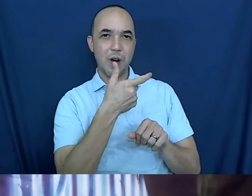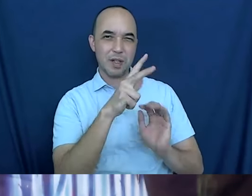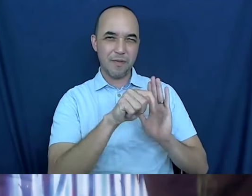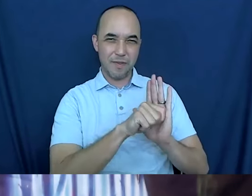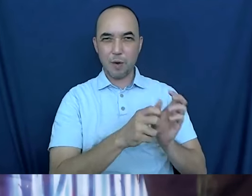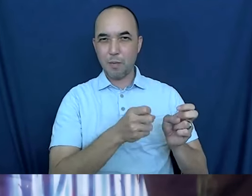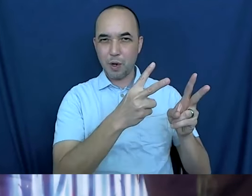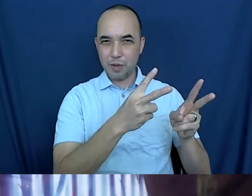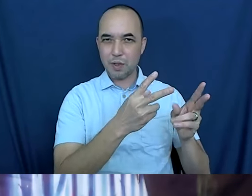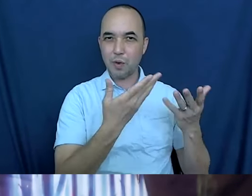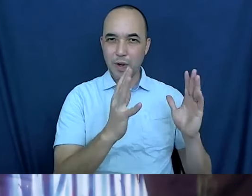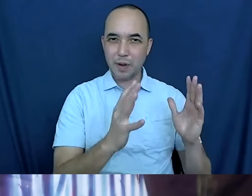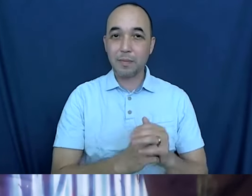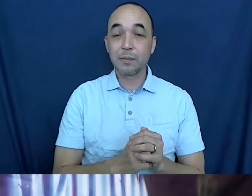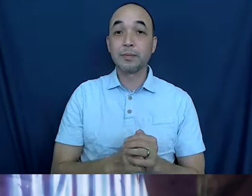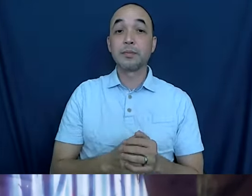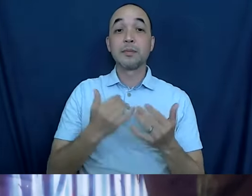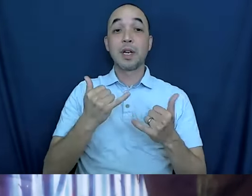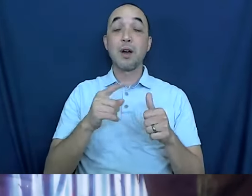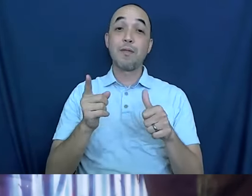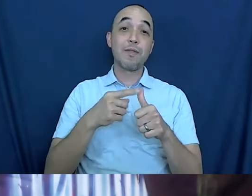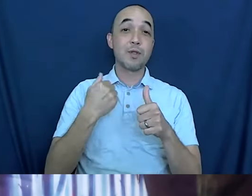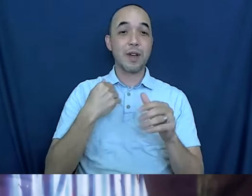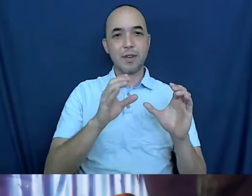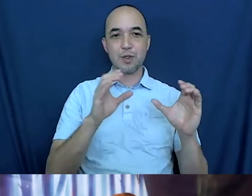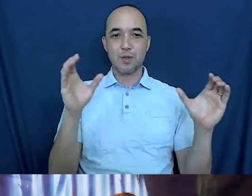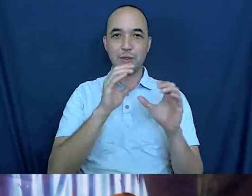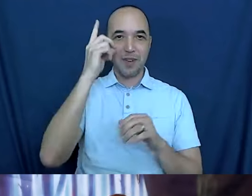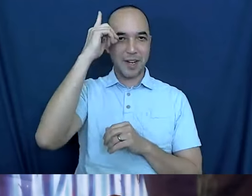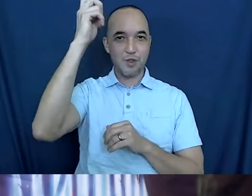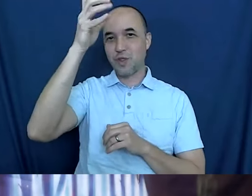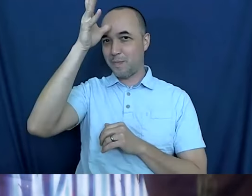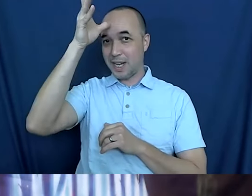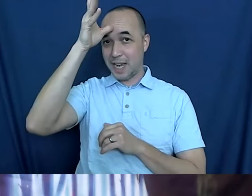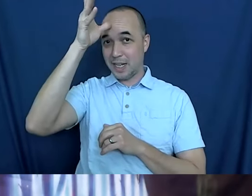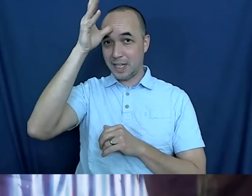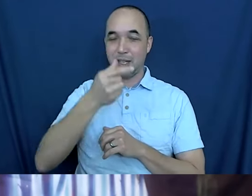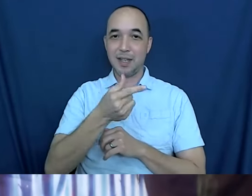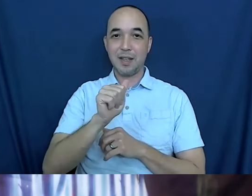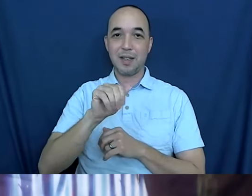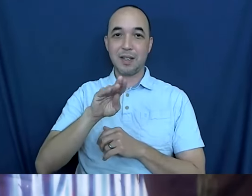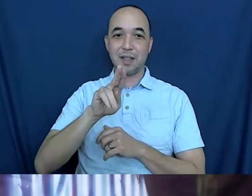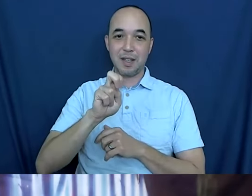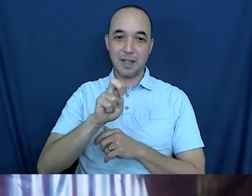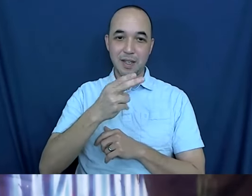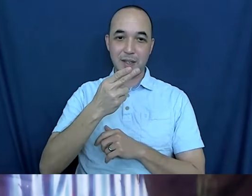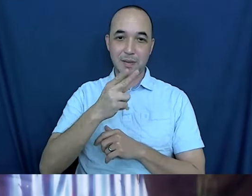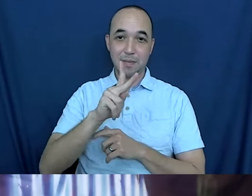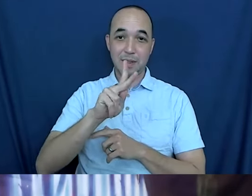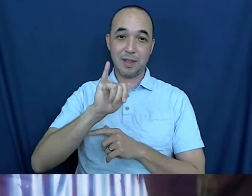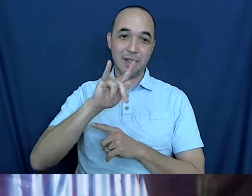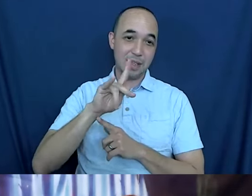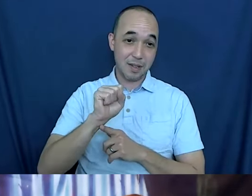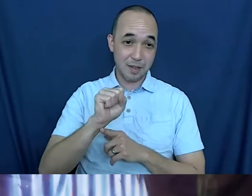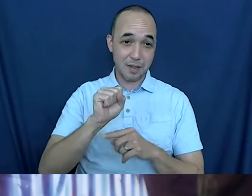first we've got certified dream daddy, Gabe Hicks, who's presenting the guns today. Do you have a license for those